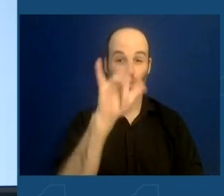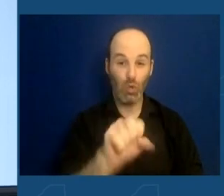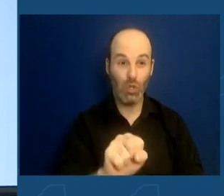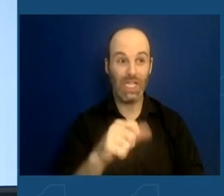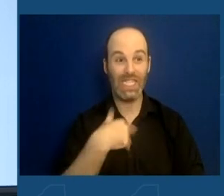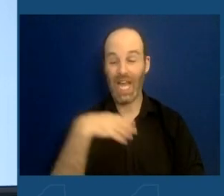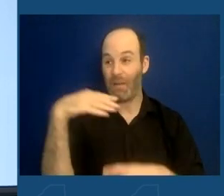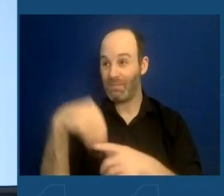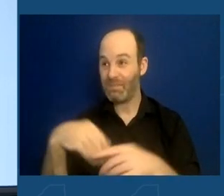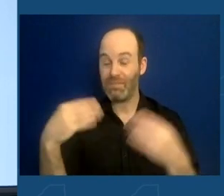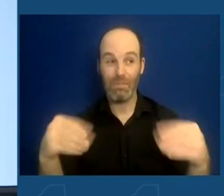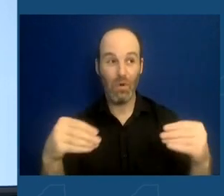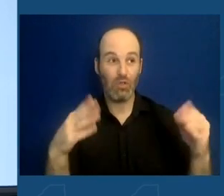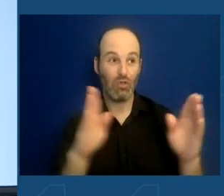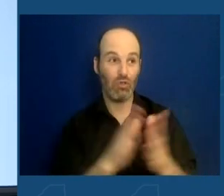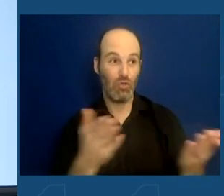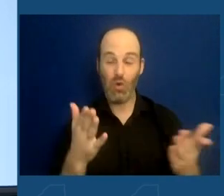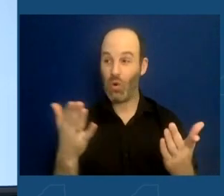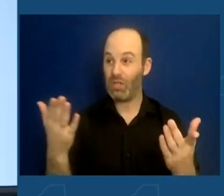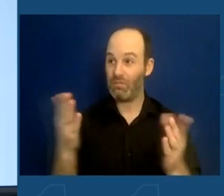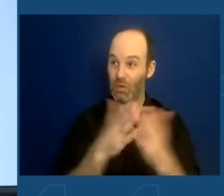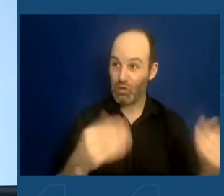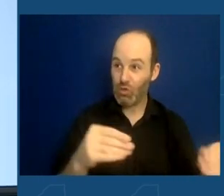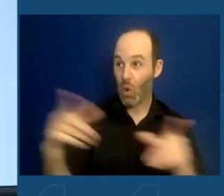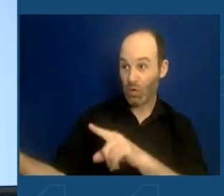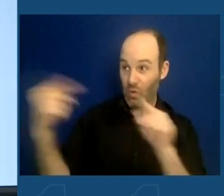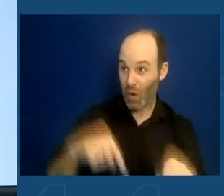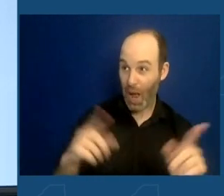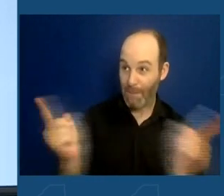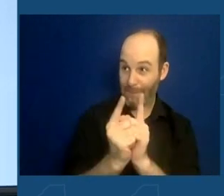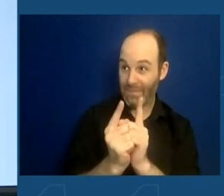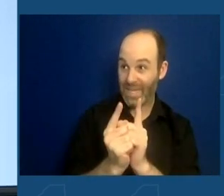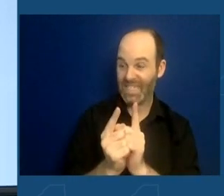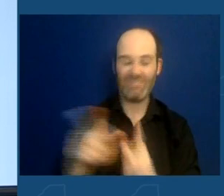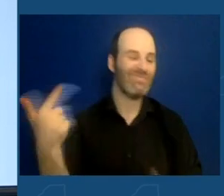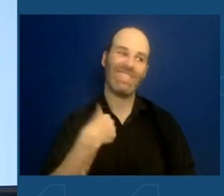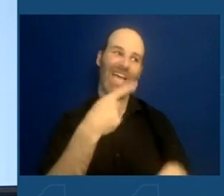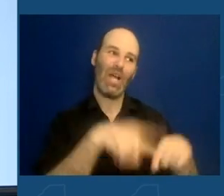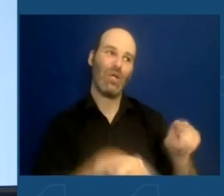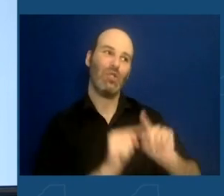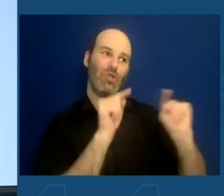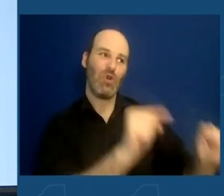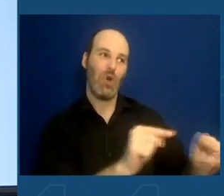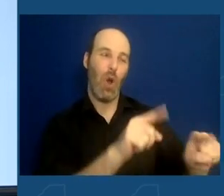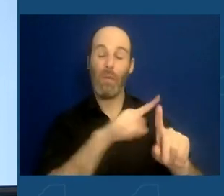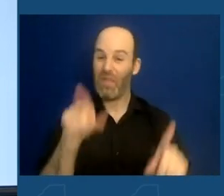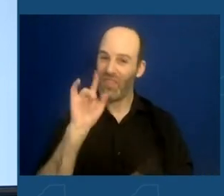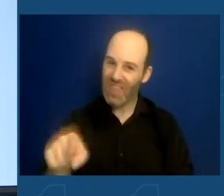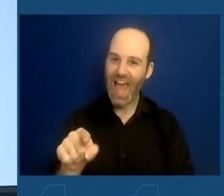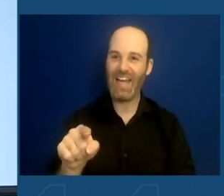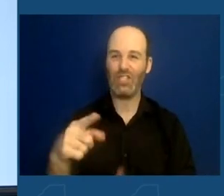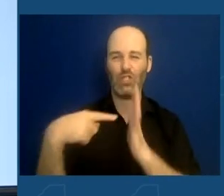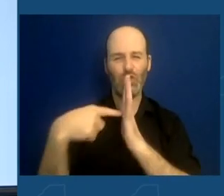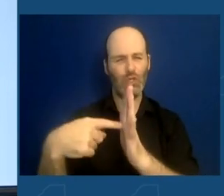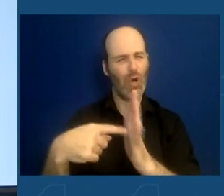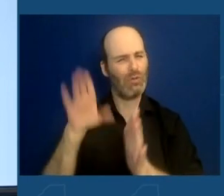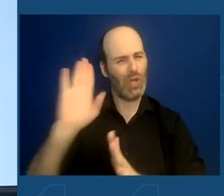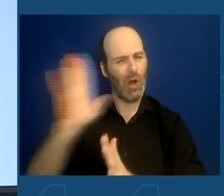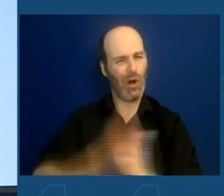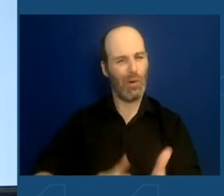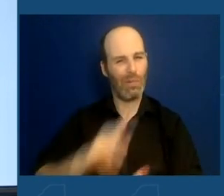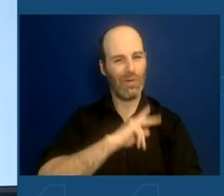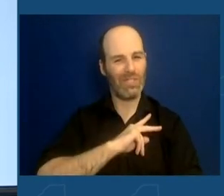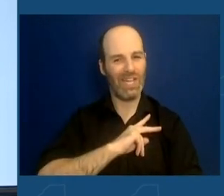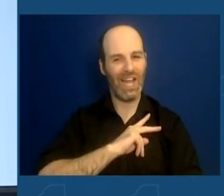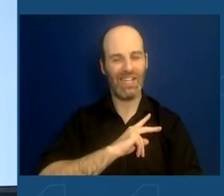it. But that says a lot about who Governor Kathy Hochul is and how much upstate means to her, how much